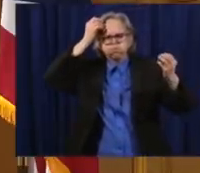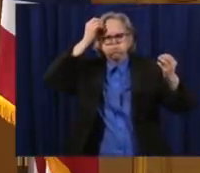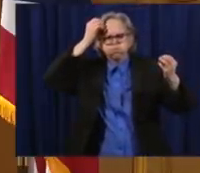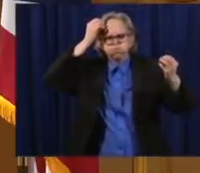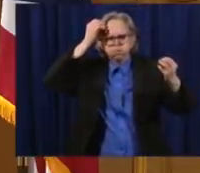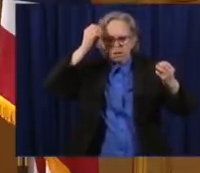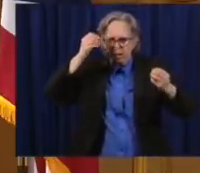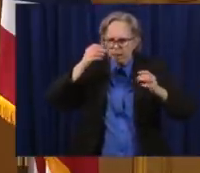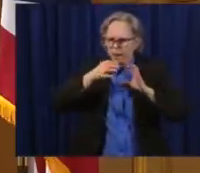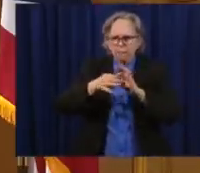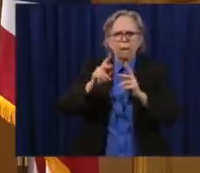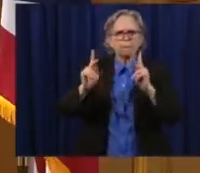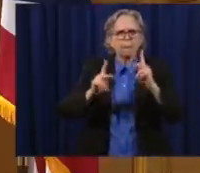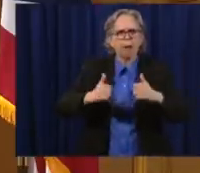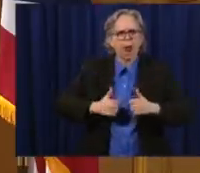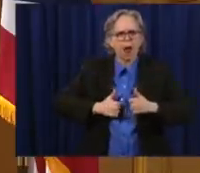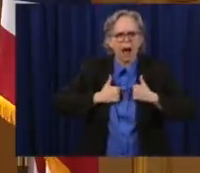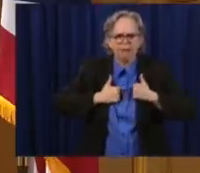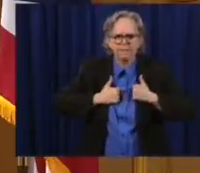of Ohio.